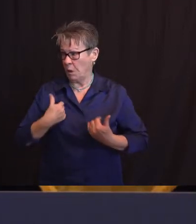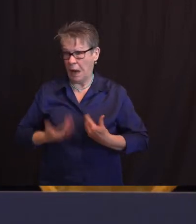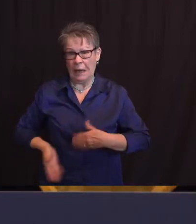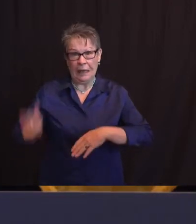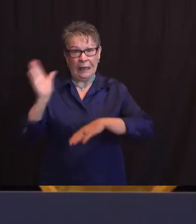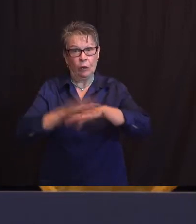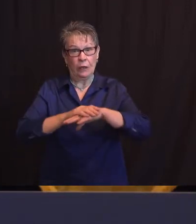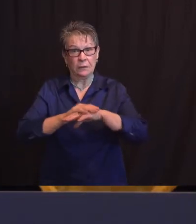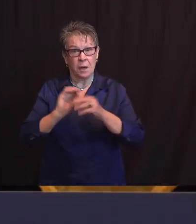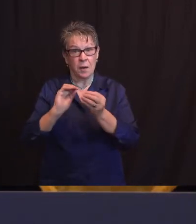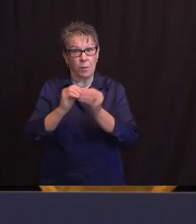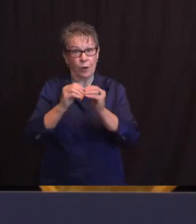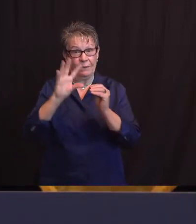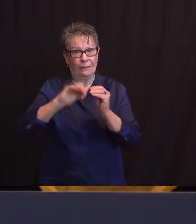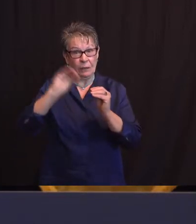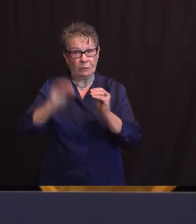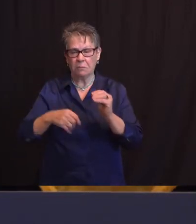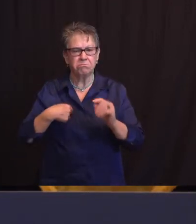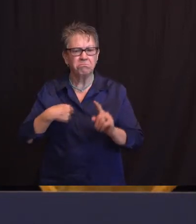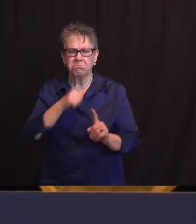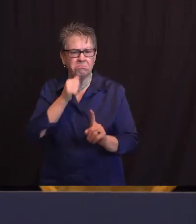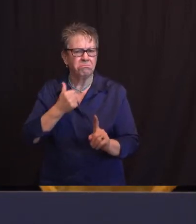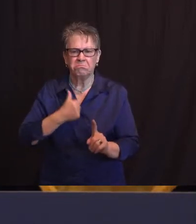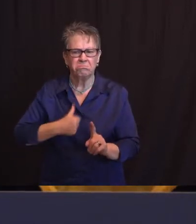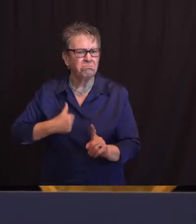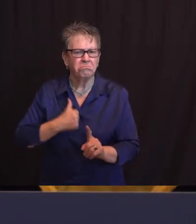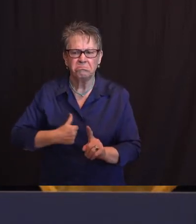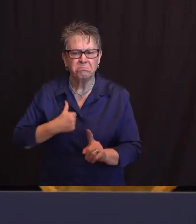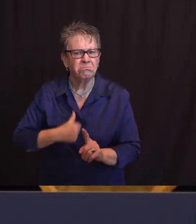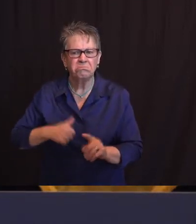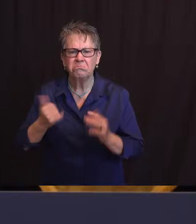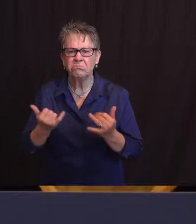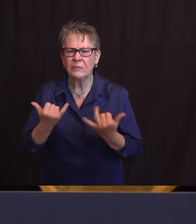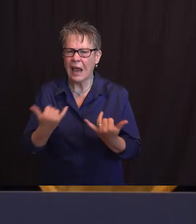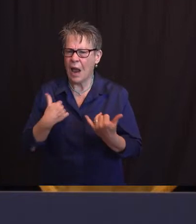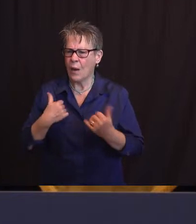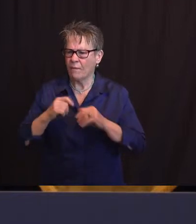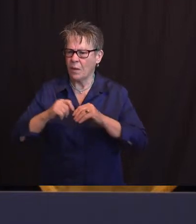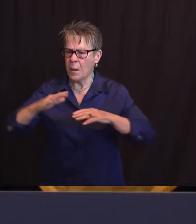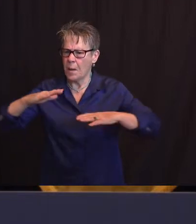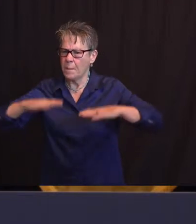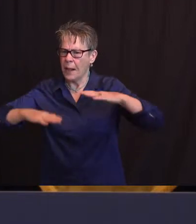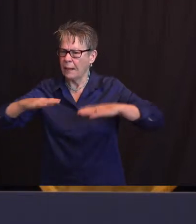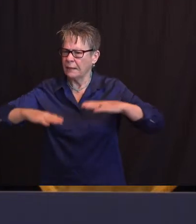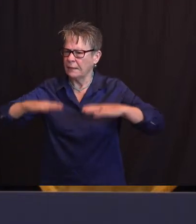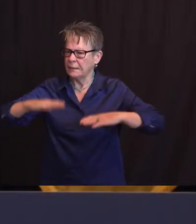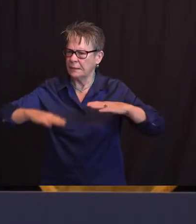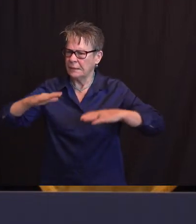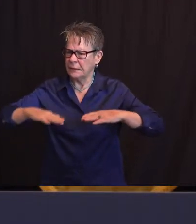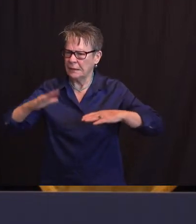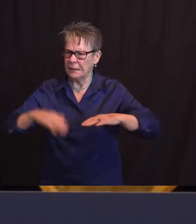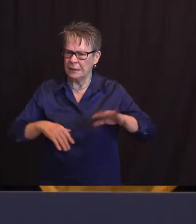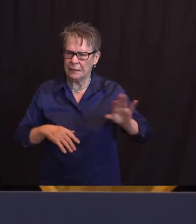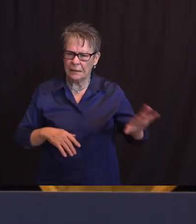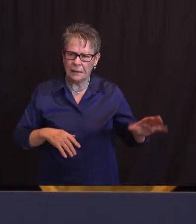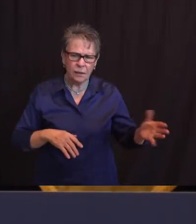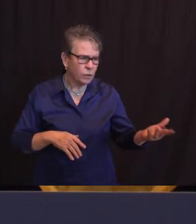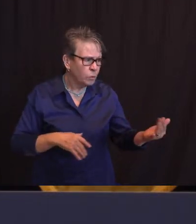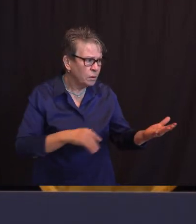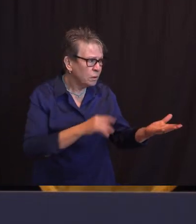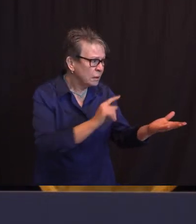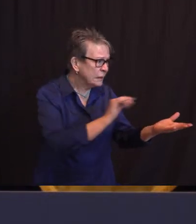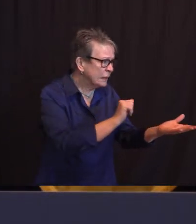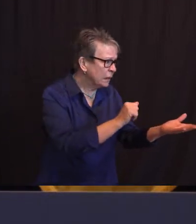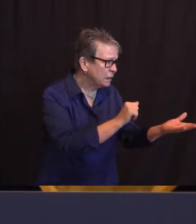very much of a balancing moment, and I think Judy could comment on this, or Tina. We know we